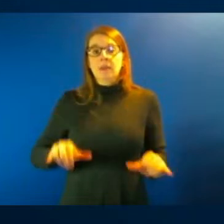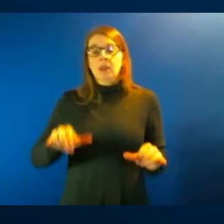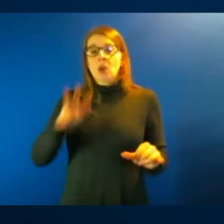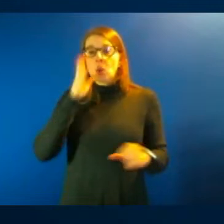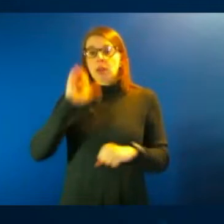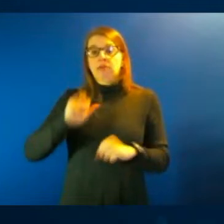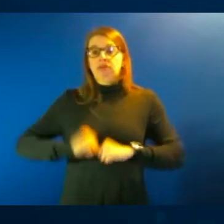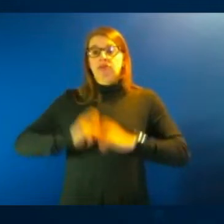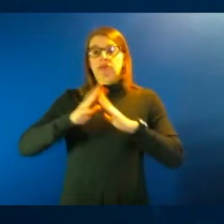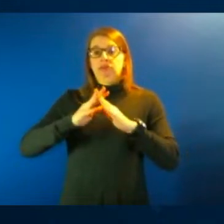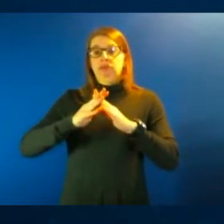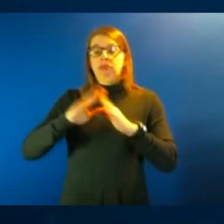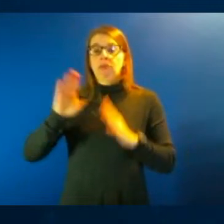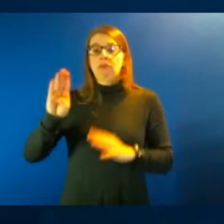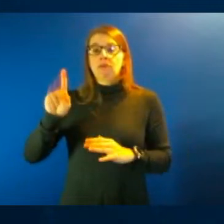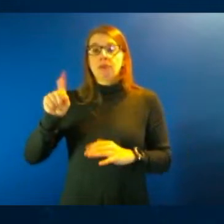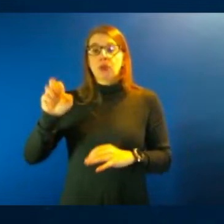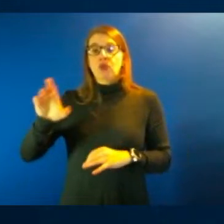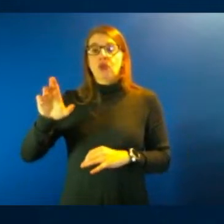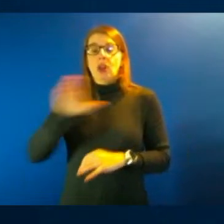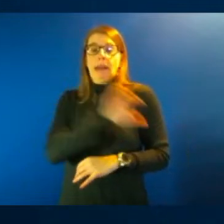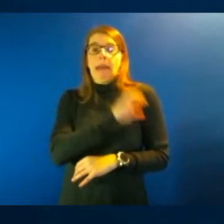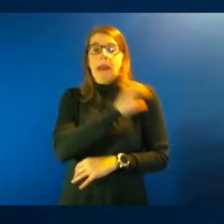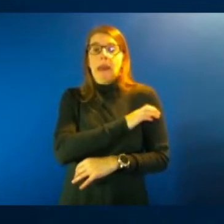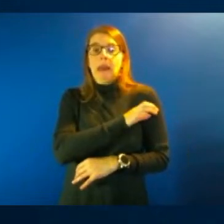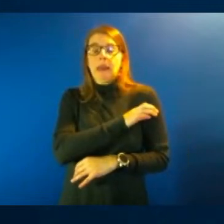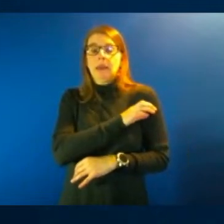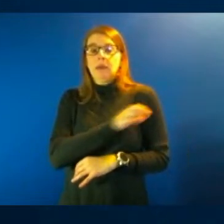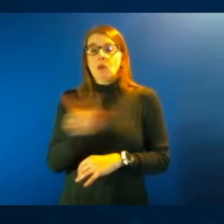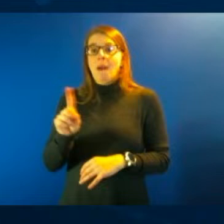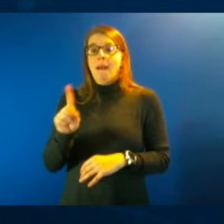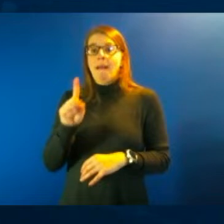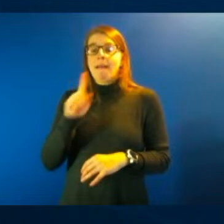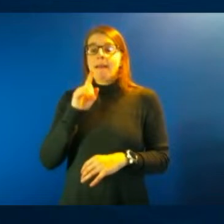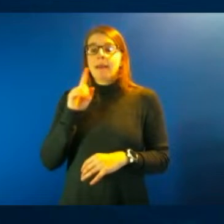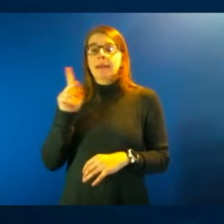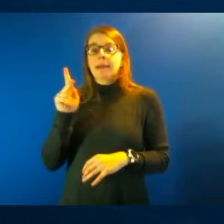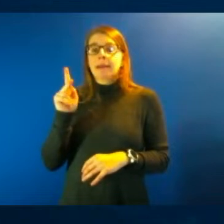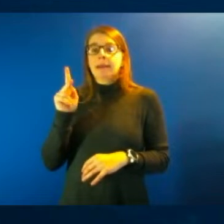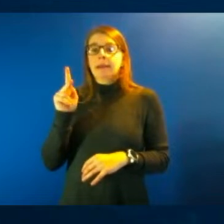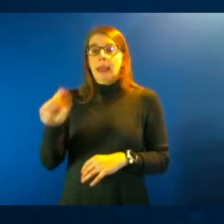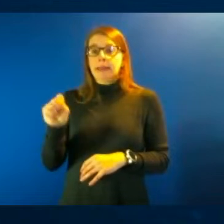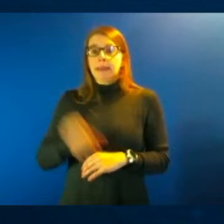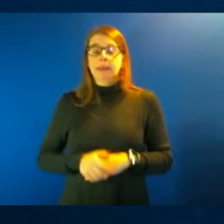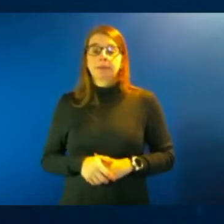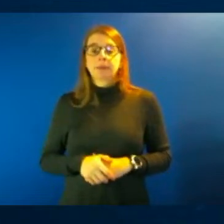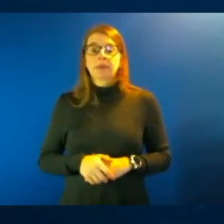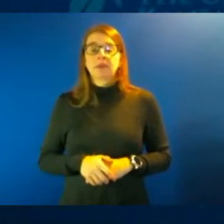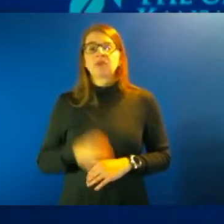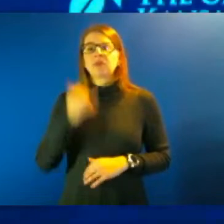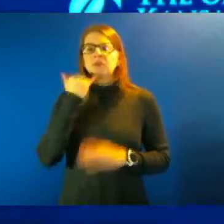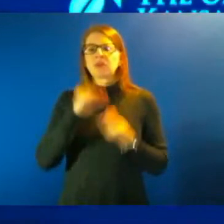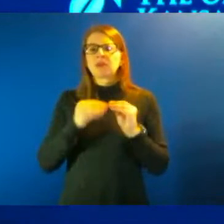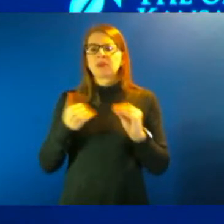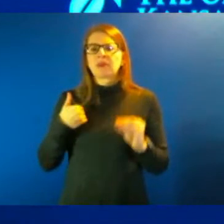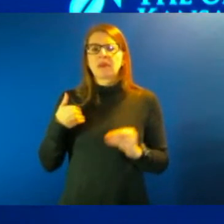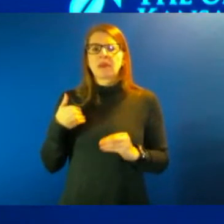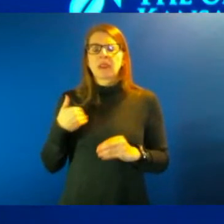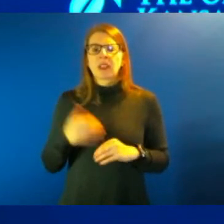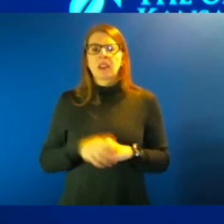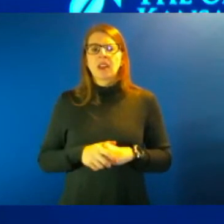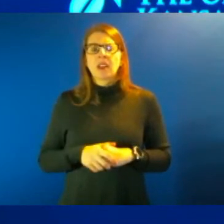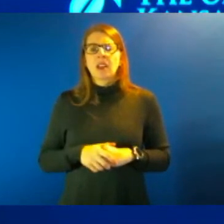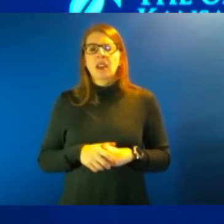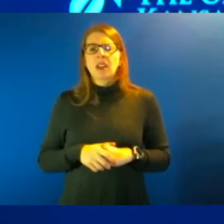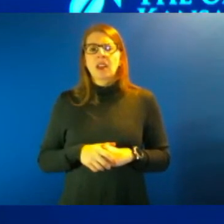Do we know about that? Yeah, well, we do have a booster program, and I think there was a number you can call to do that. We're giving a lot of